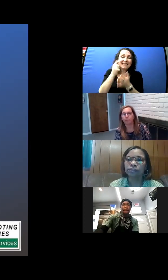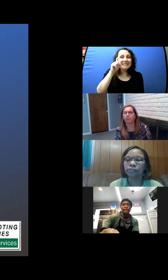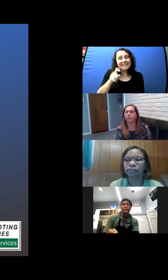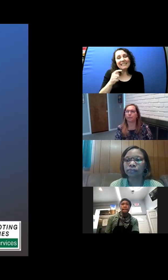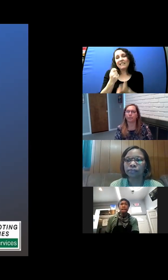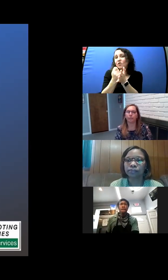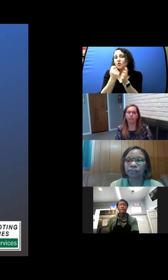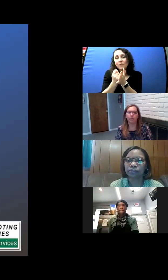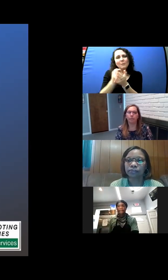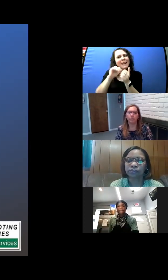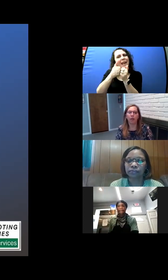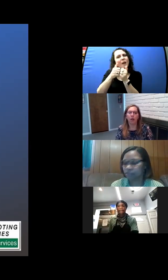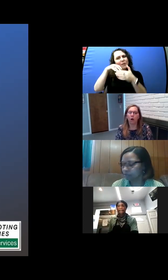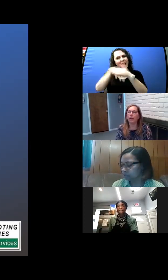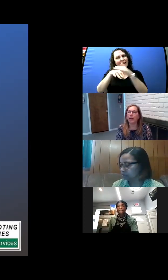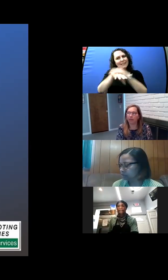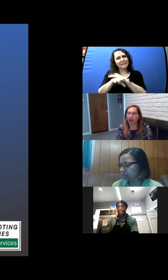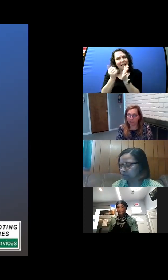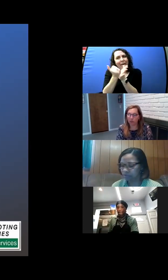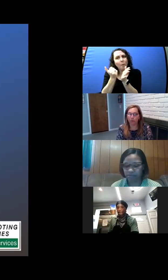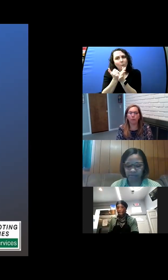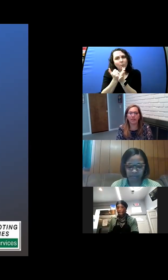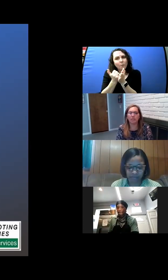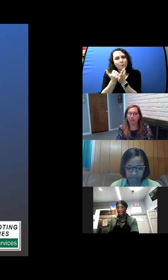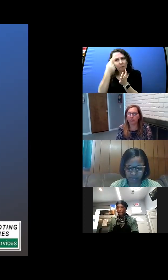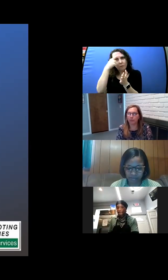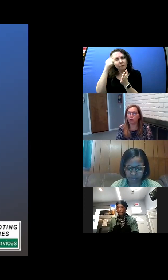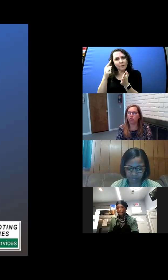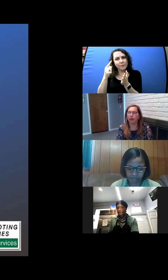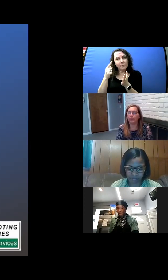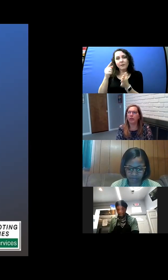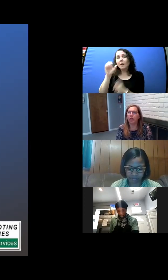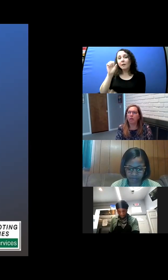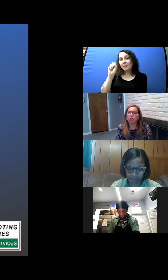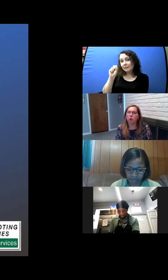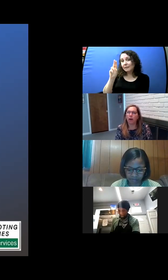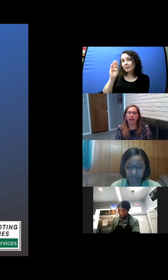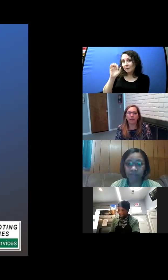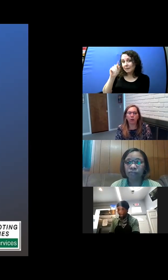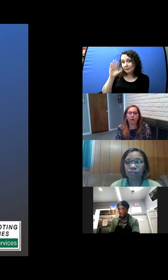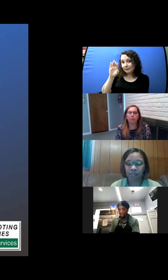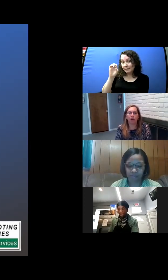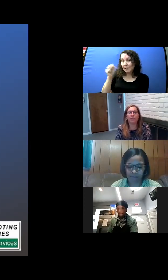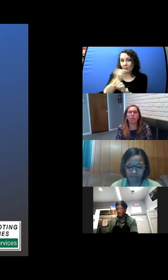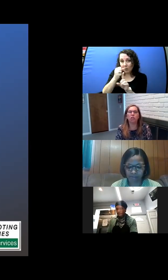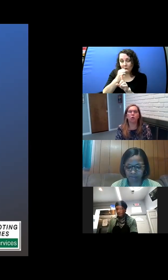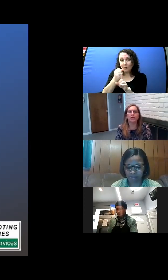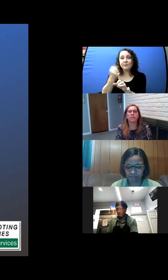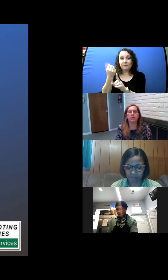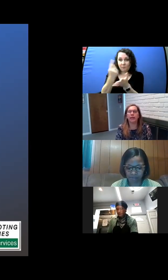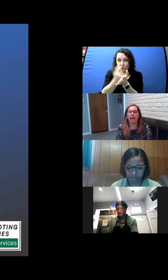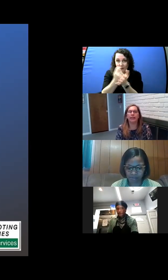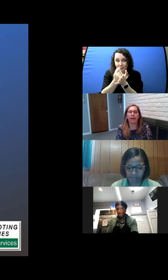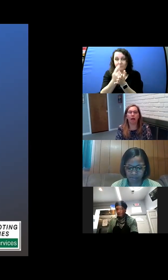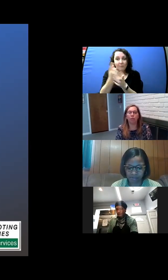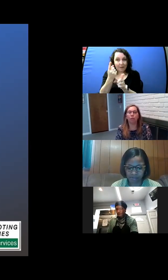access services? Okay, I'm assuming you mean substance abuse treatment. So anybody who has private